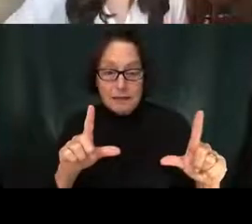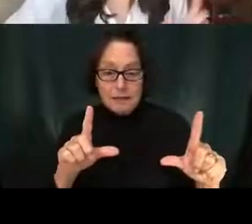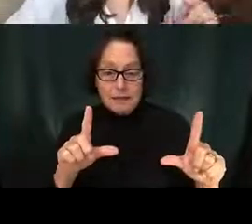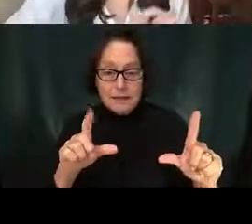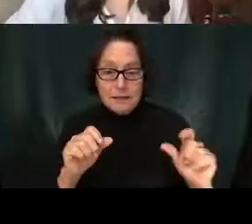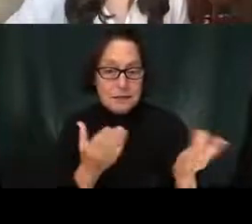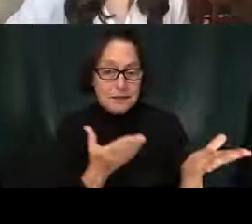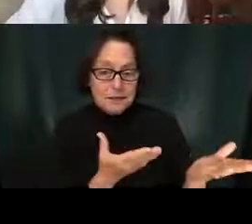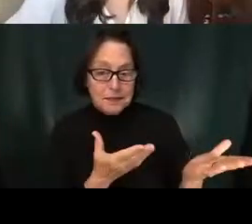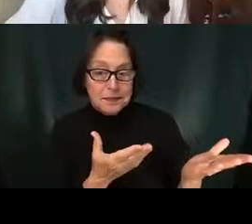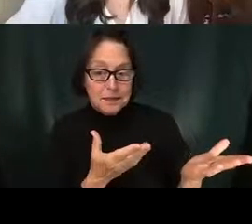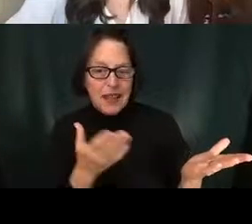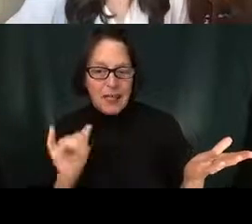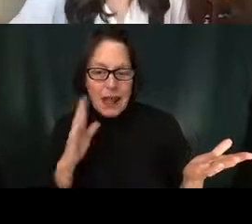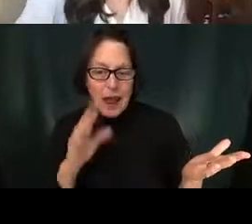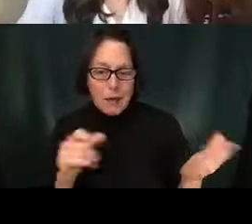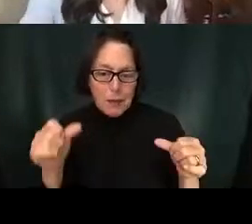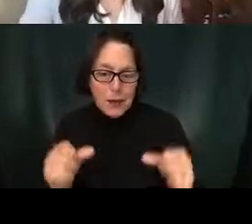kbjanderson.com/telling-habit. And I'll put that again at the end.